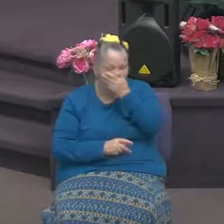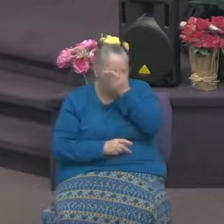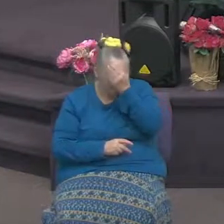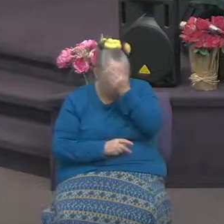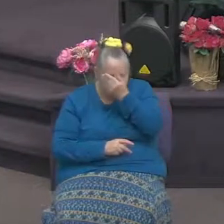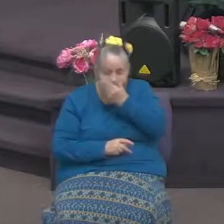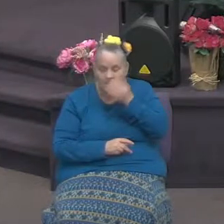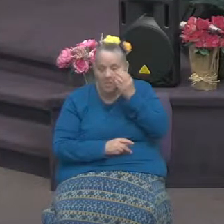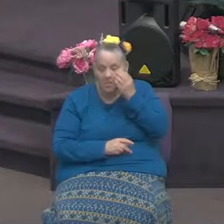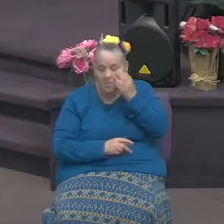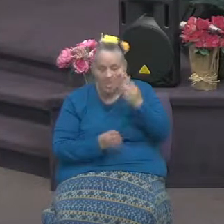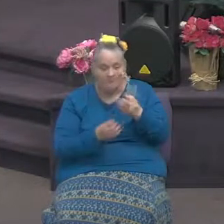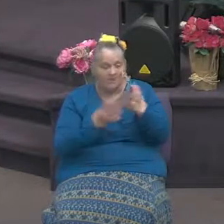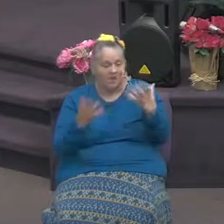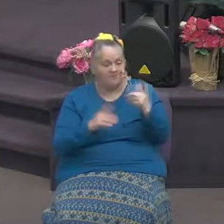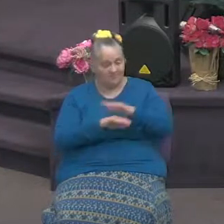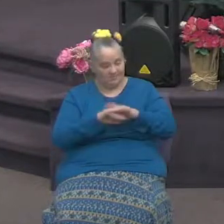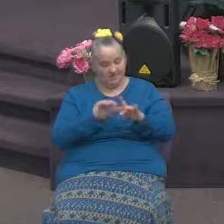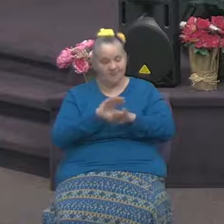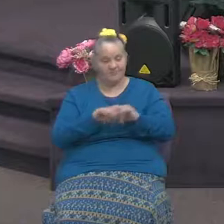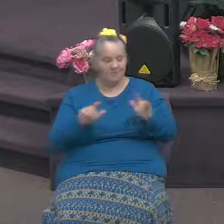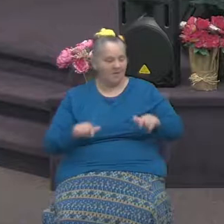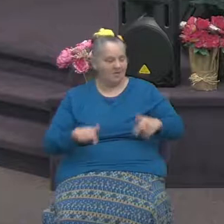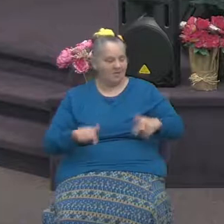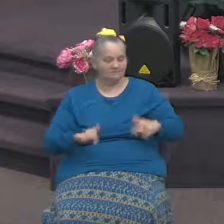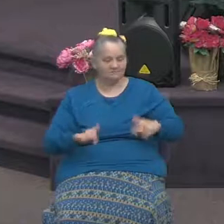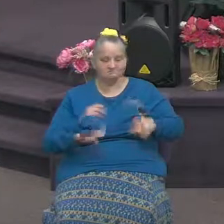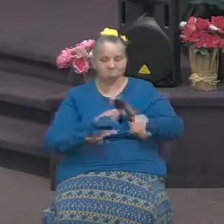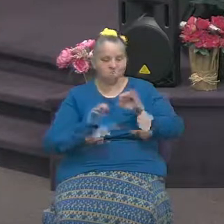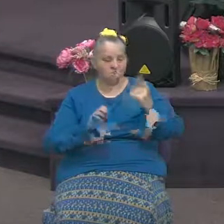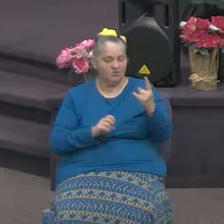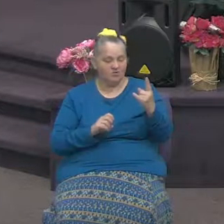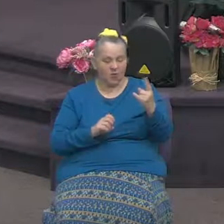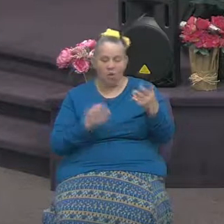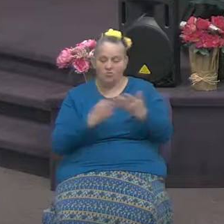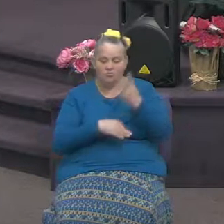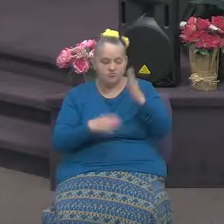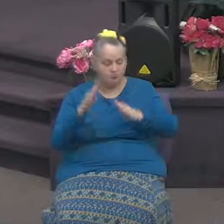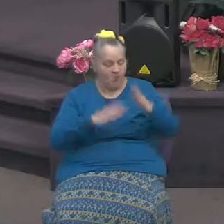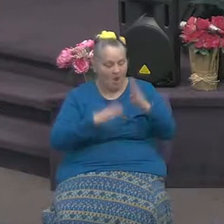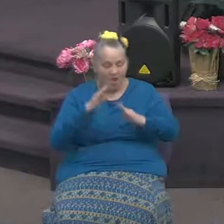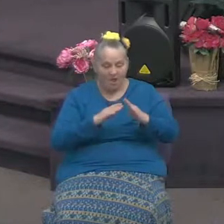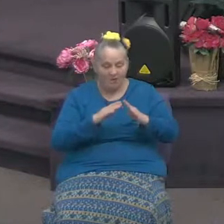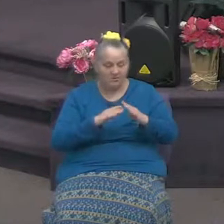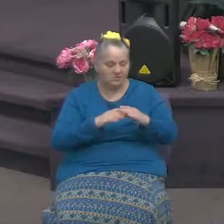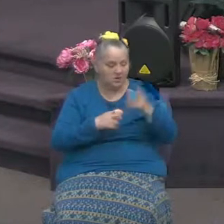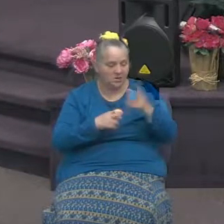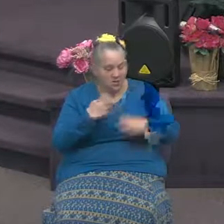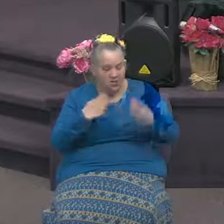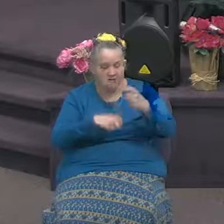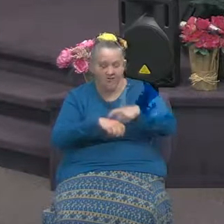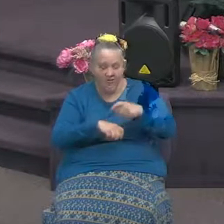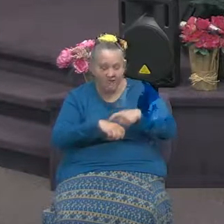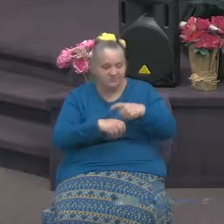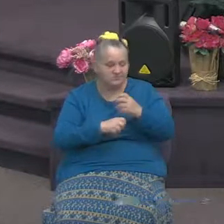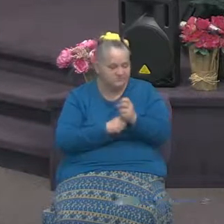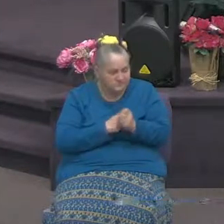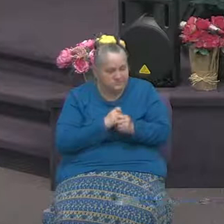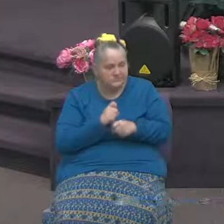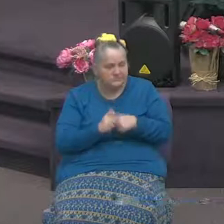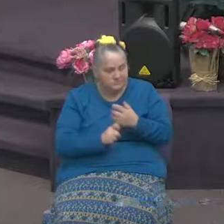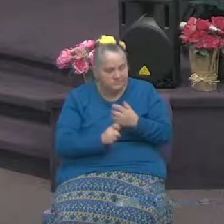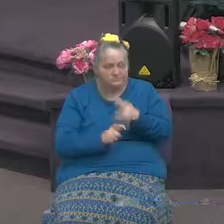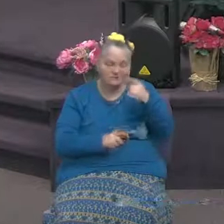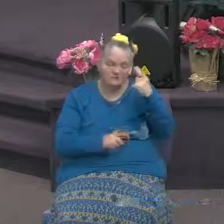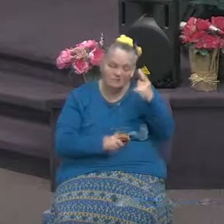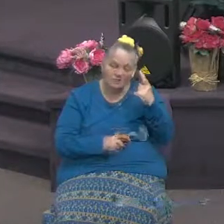You see, so many of us want to have comfortable lives, but none of us want to go through trials and tribulations and hardships and anguish.